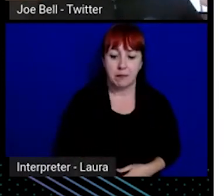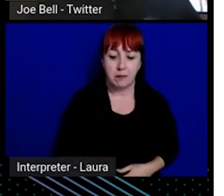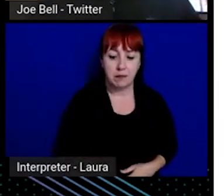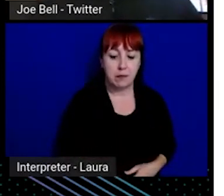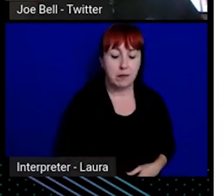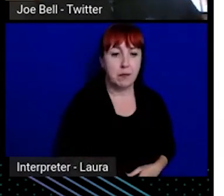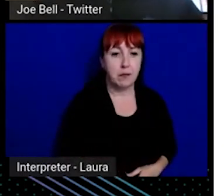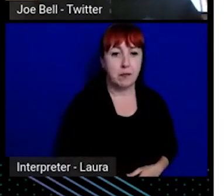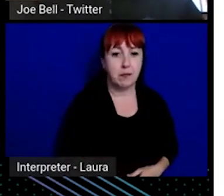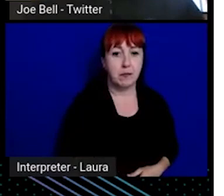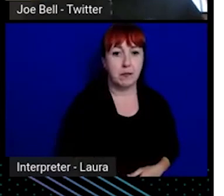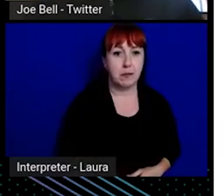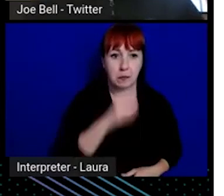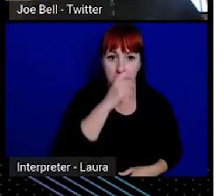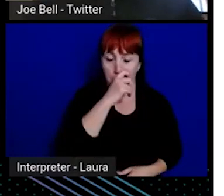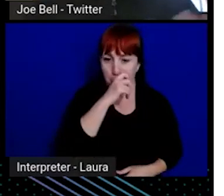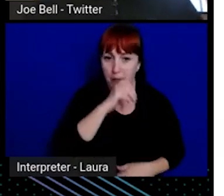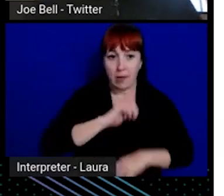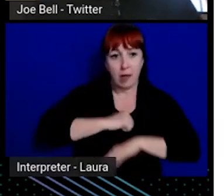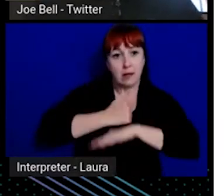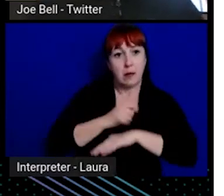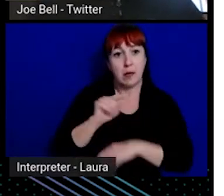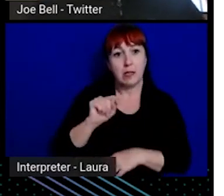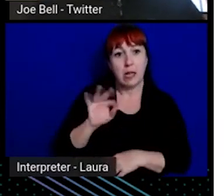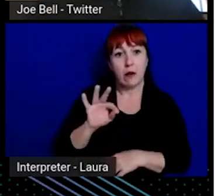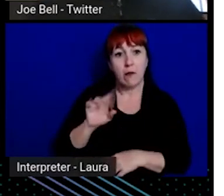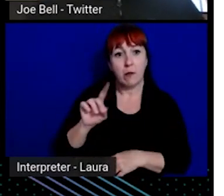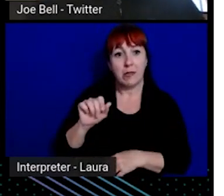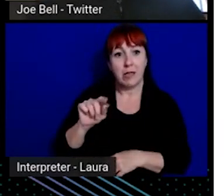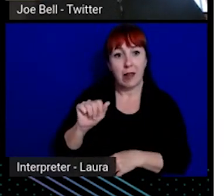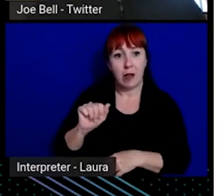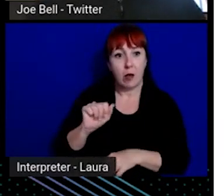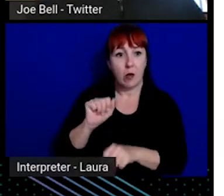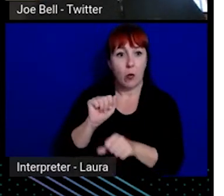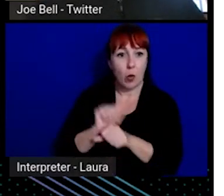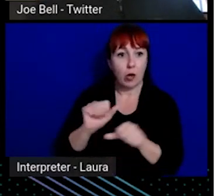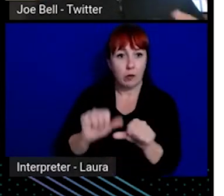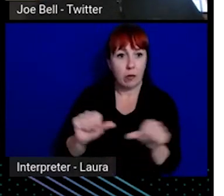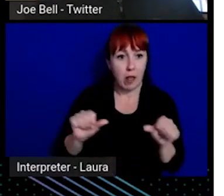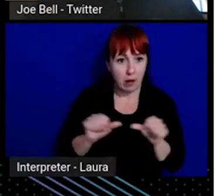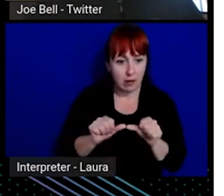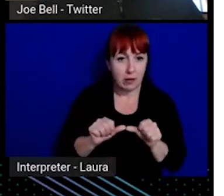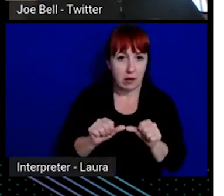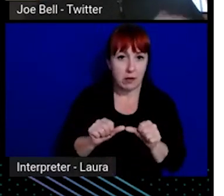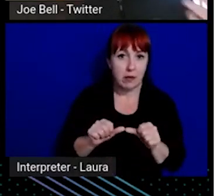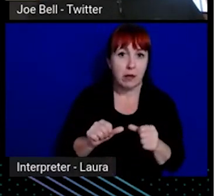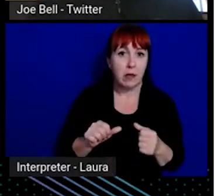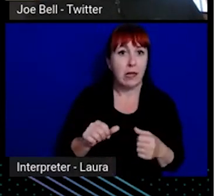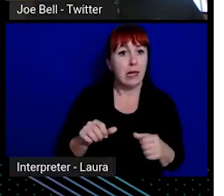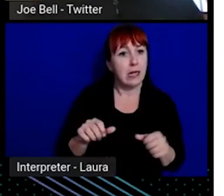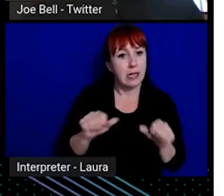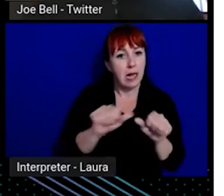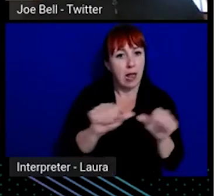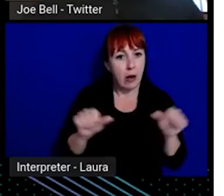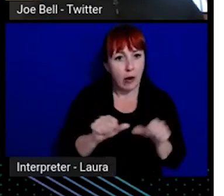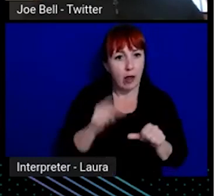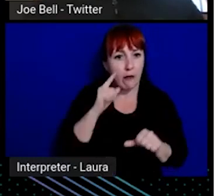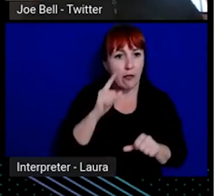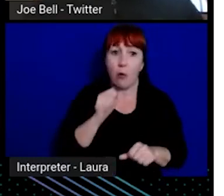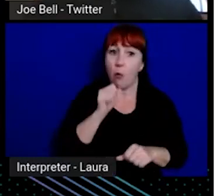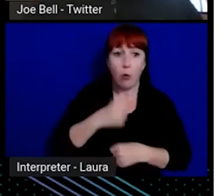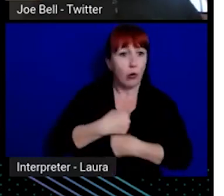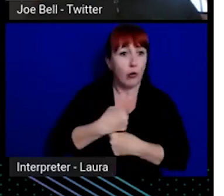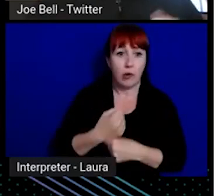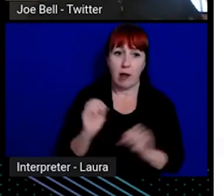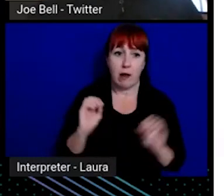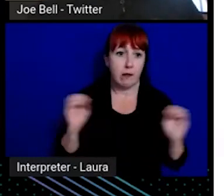was I created a Terraform data workspace. I don't know if that's an official term, but essentially it's a workspace that doesn't create anything. It's just using